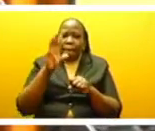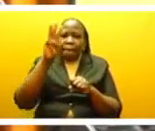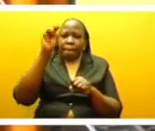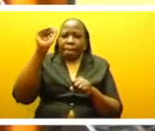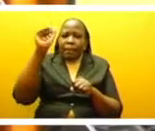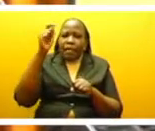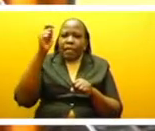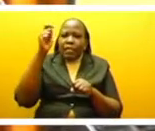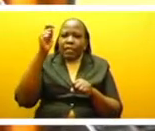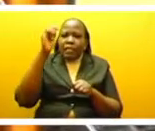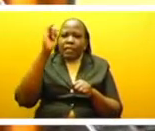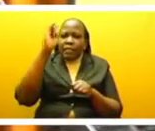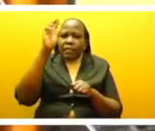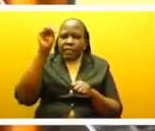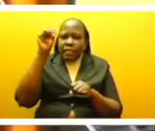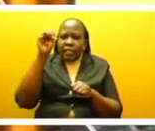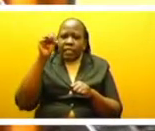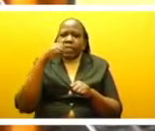charge of the